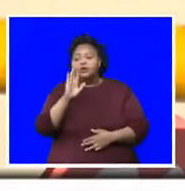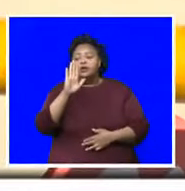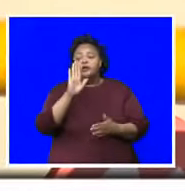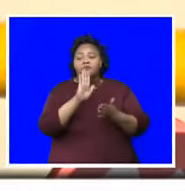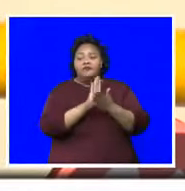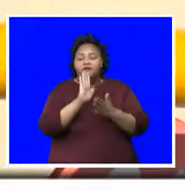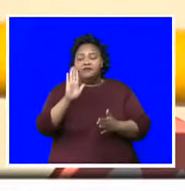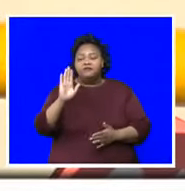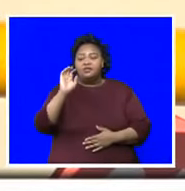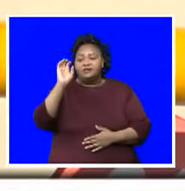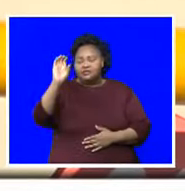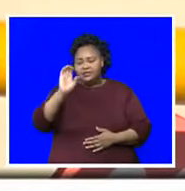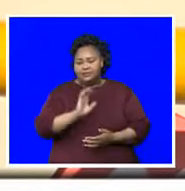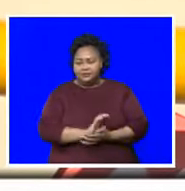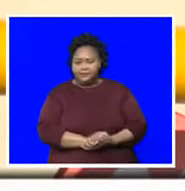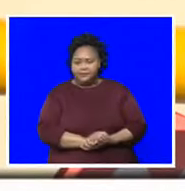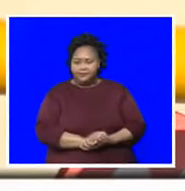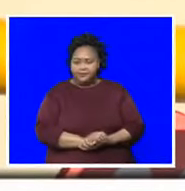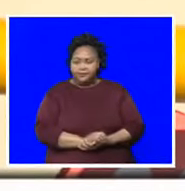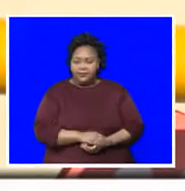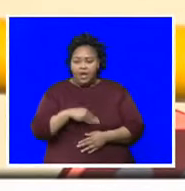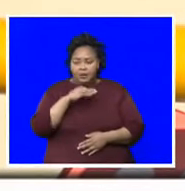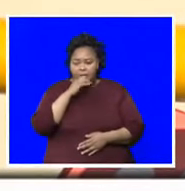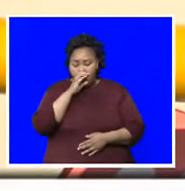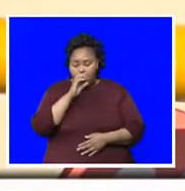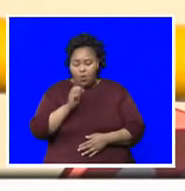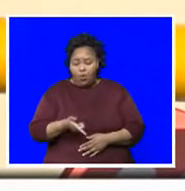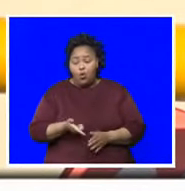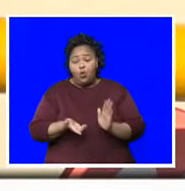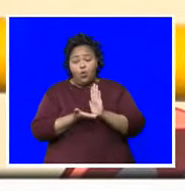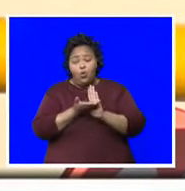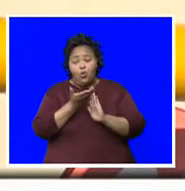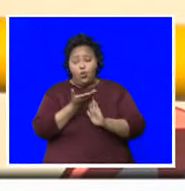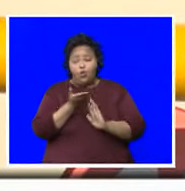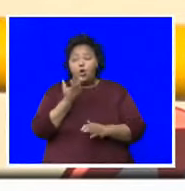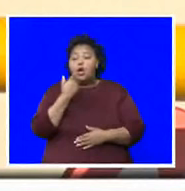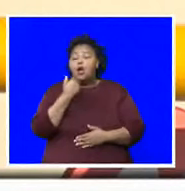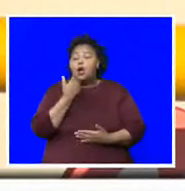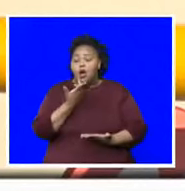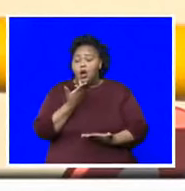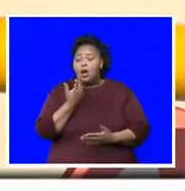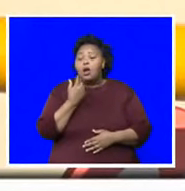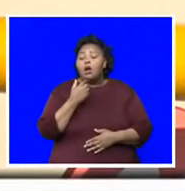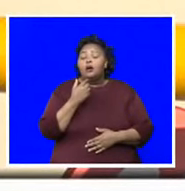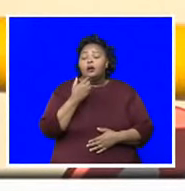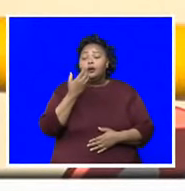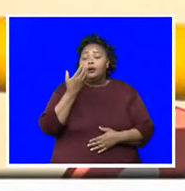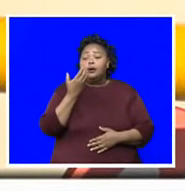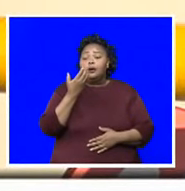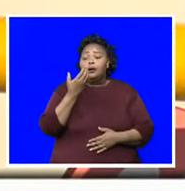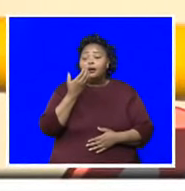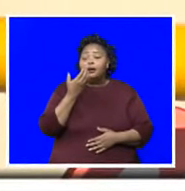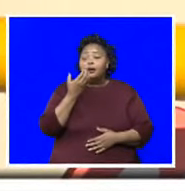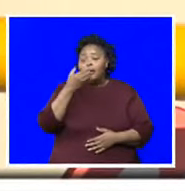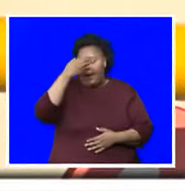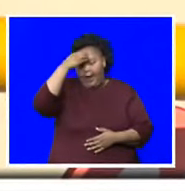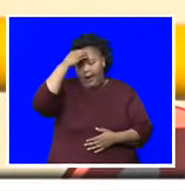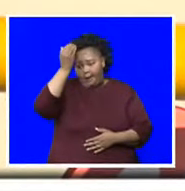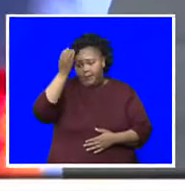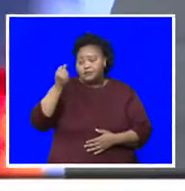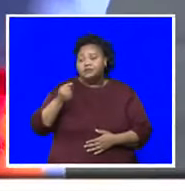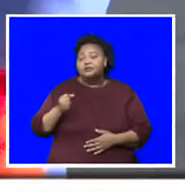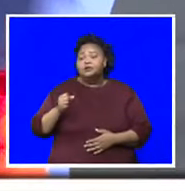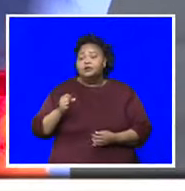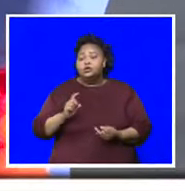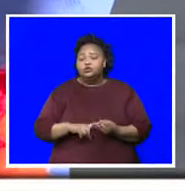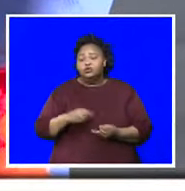19 emalangeni 15 cents per liter. This fuel price hike comes at a time when public sector associations are still in talks with